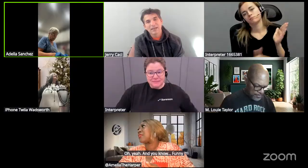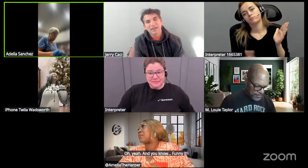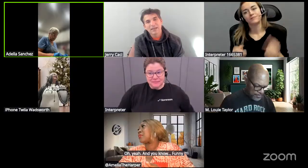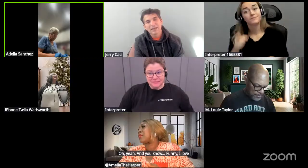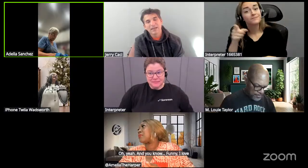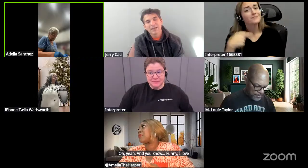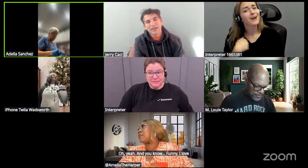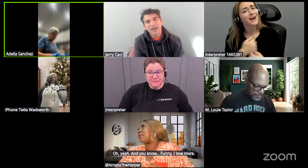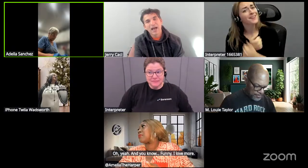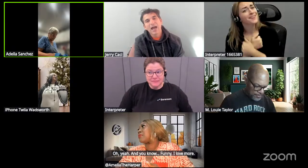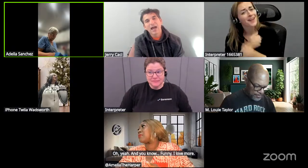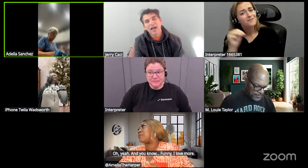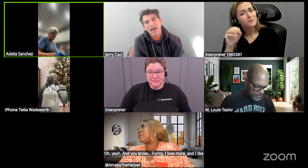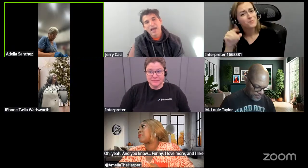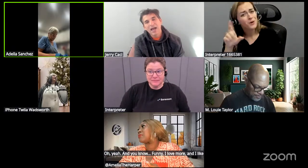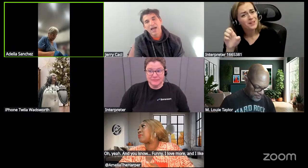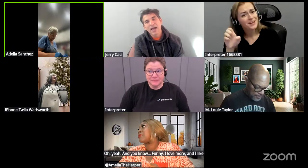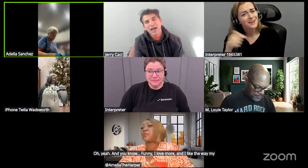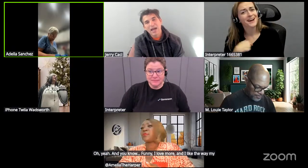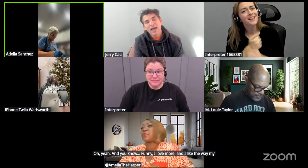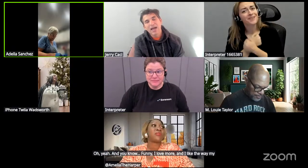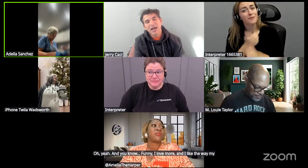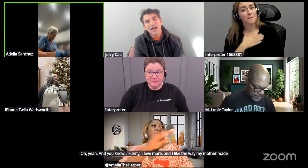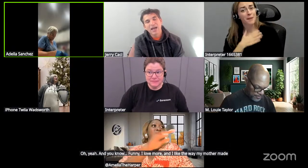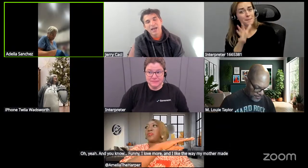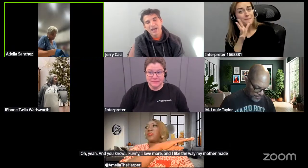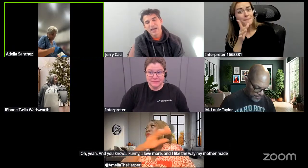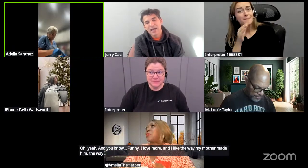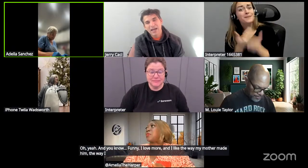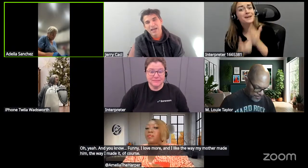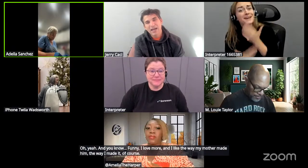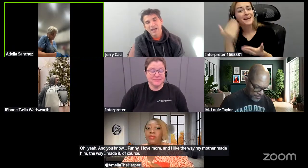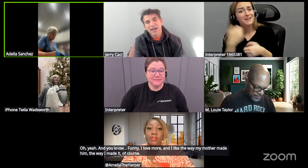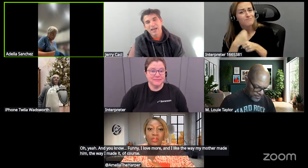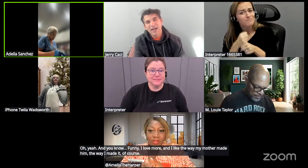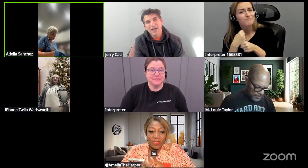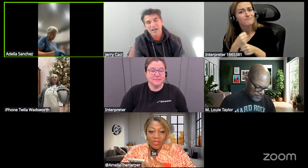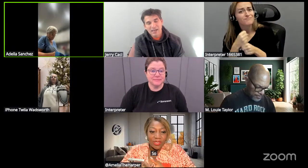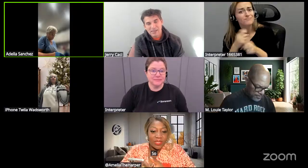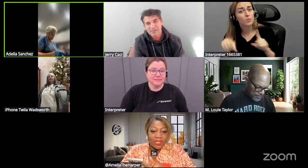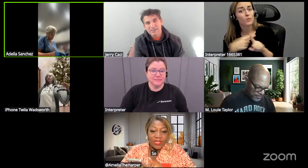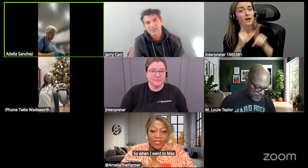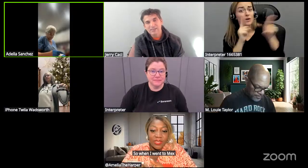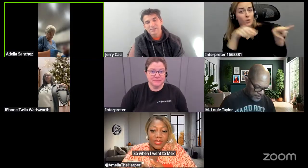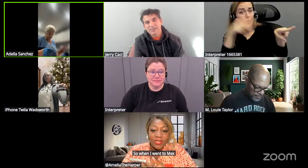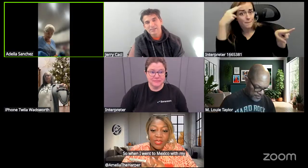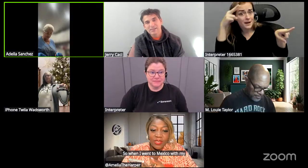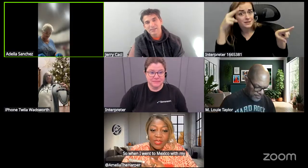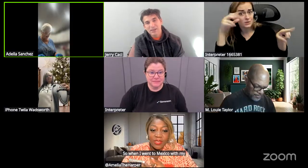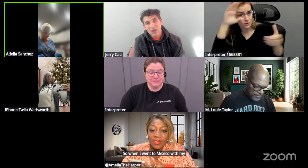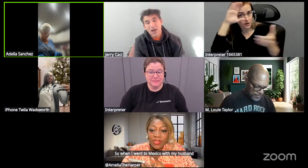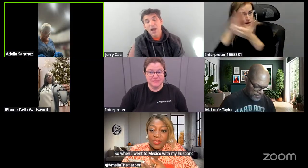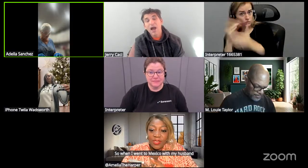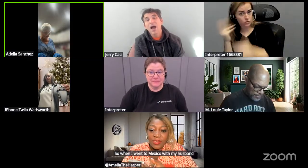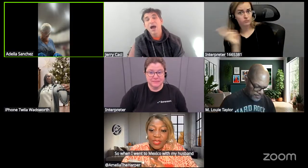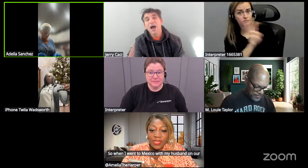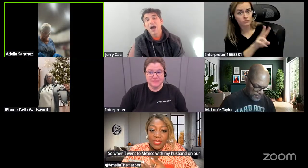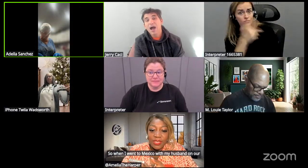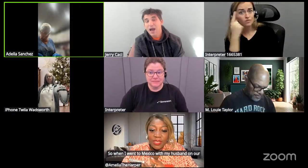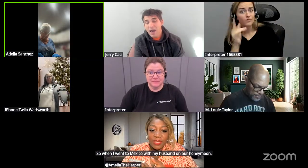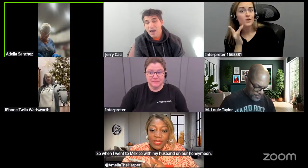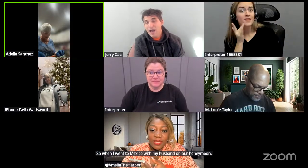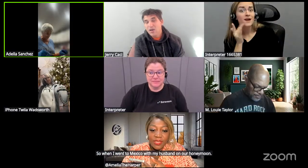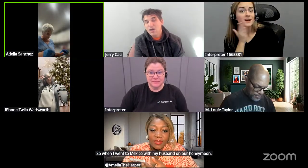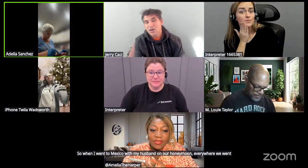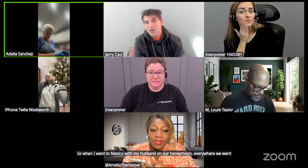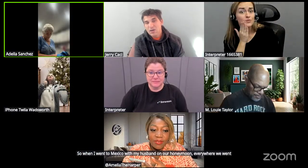mole, and I like the way my mother made it, the way I make it, of course. So when I went to Mexico with my husband on our honeymoon, everywhere we